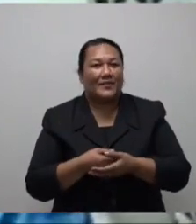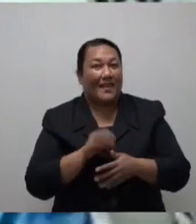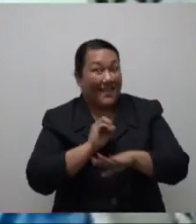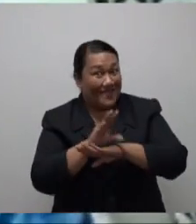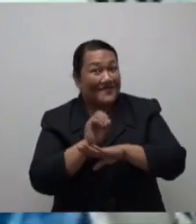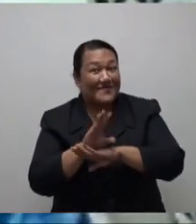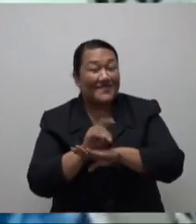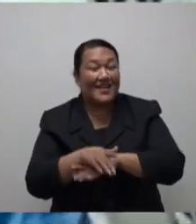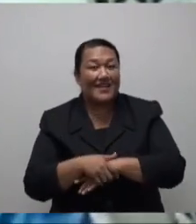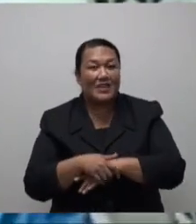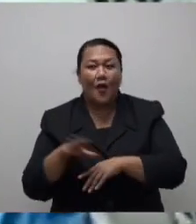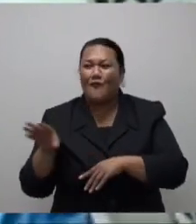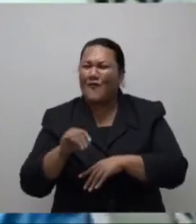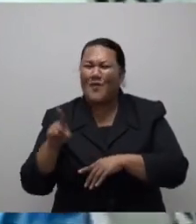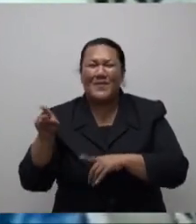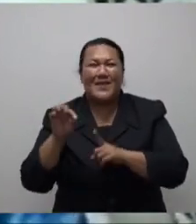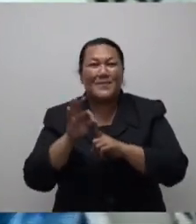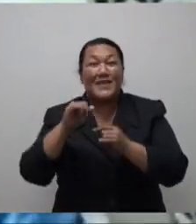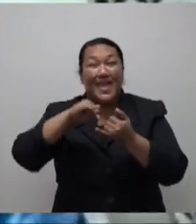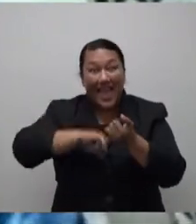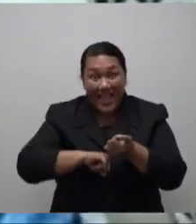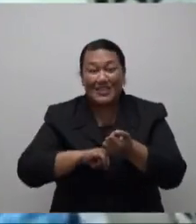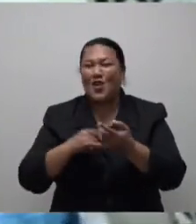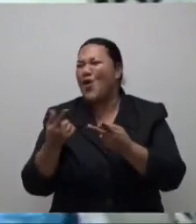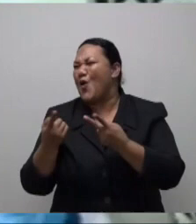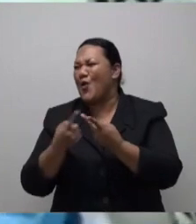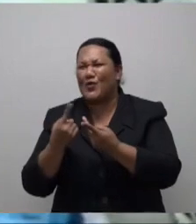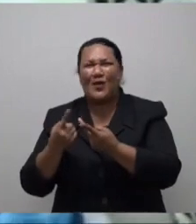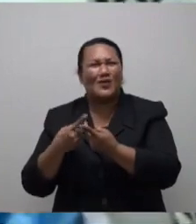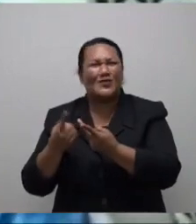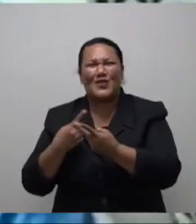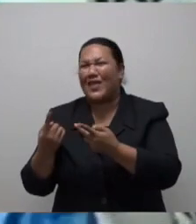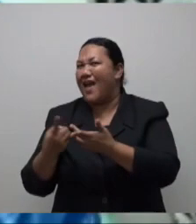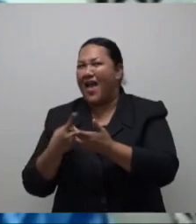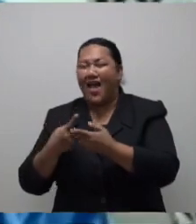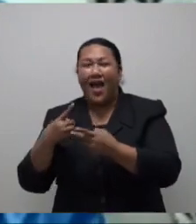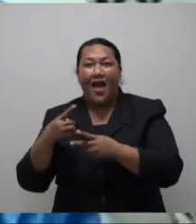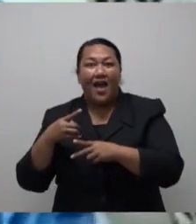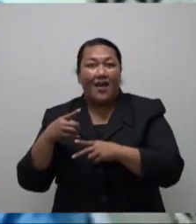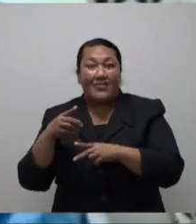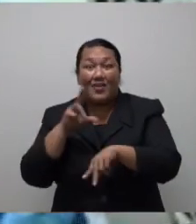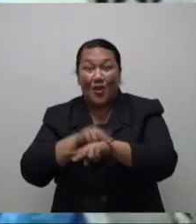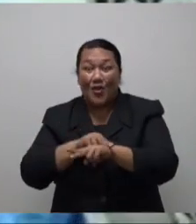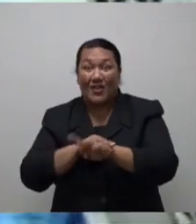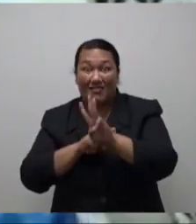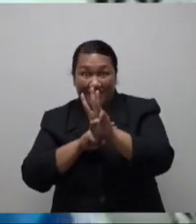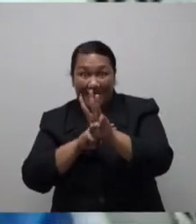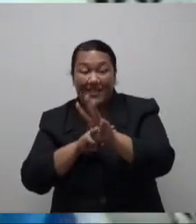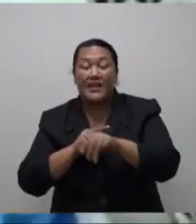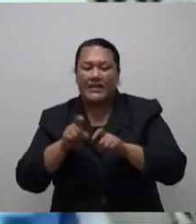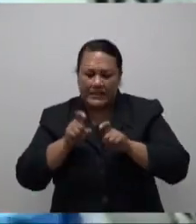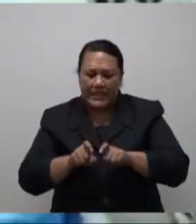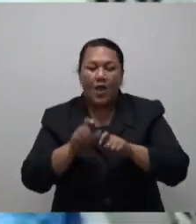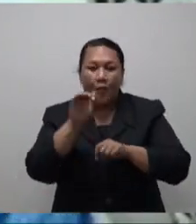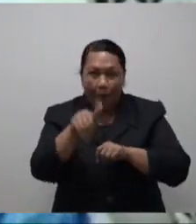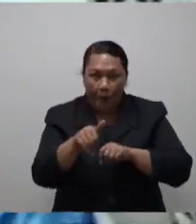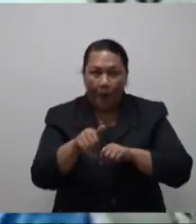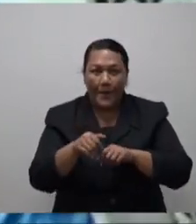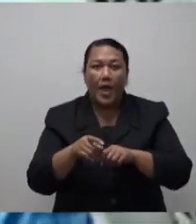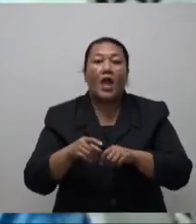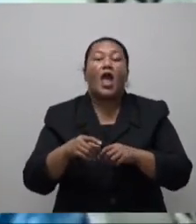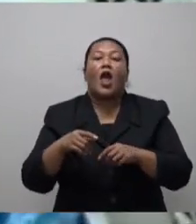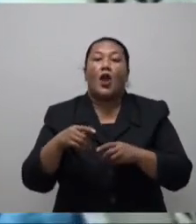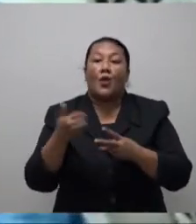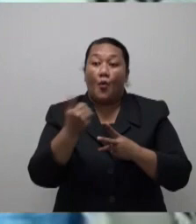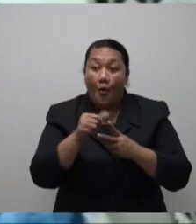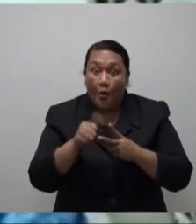With PS and Dr. Saukan have mentioned it again. Stay at home and only move for 3